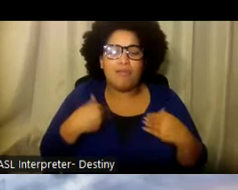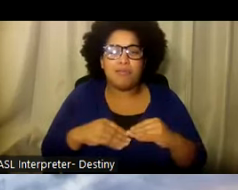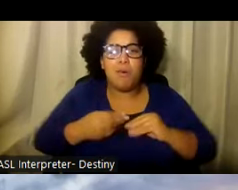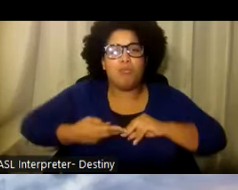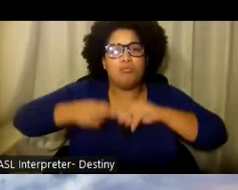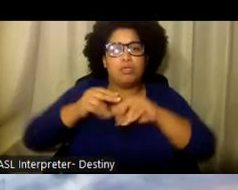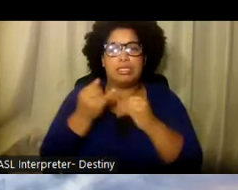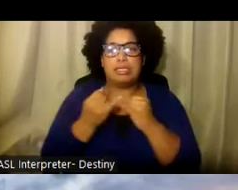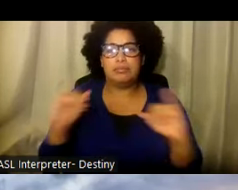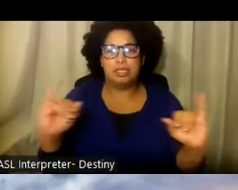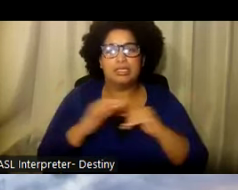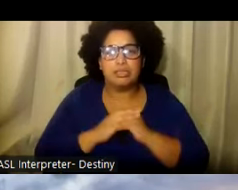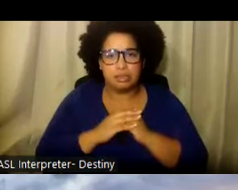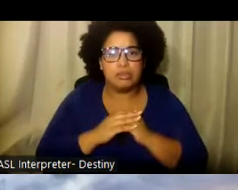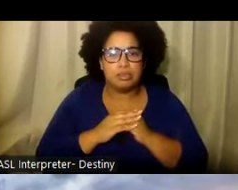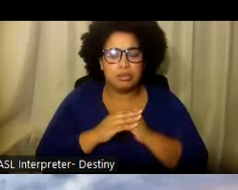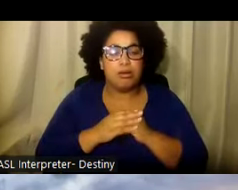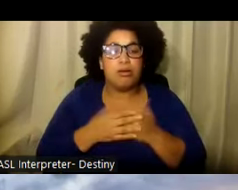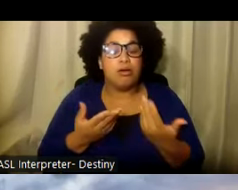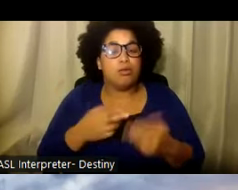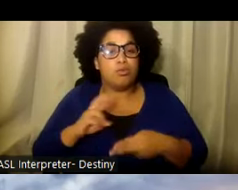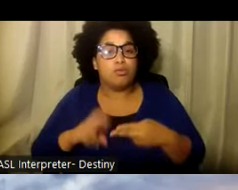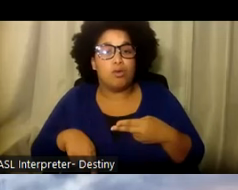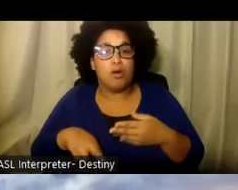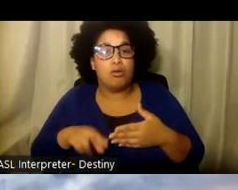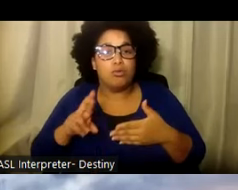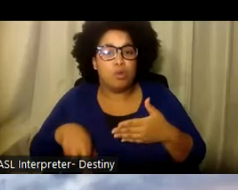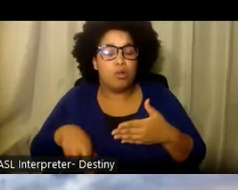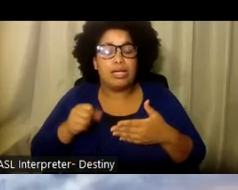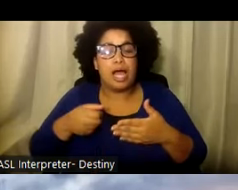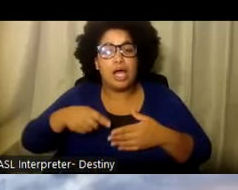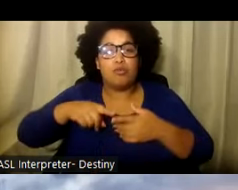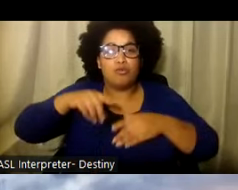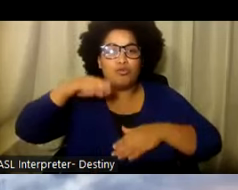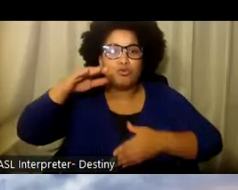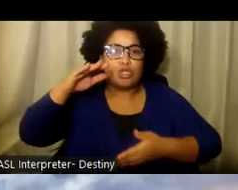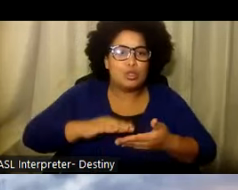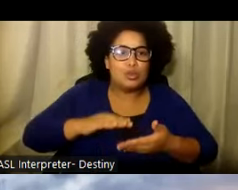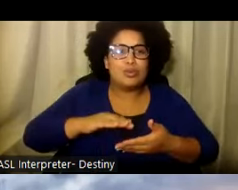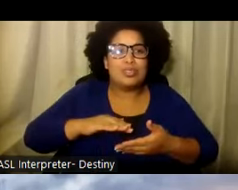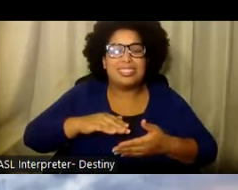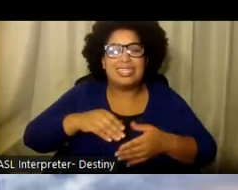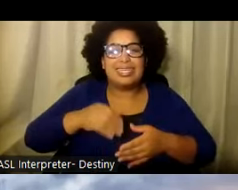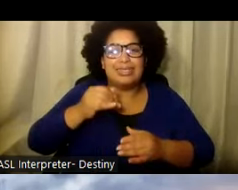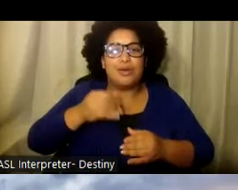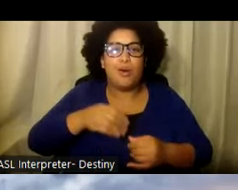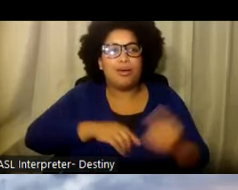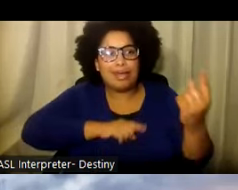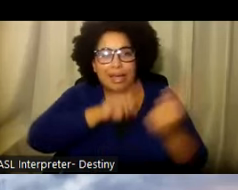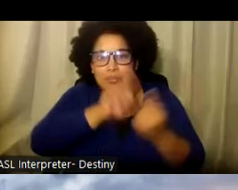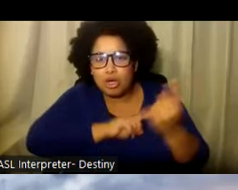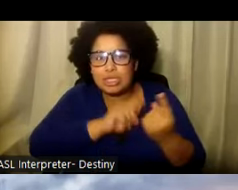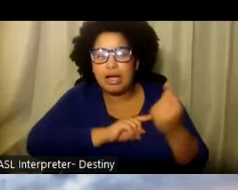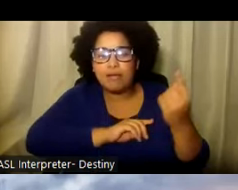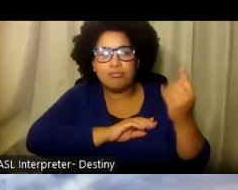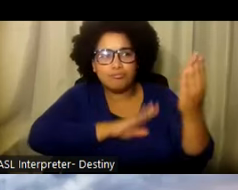independence. And as a result, can reduce reliance on in-person direct supports. This pilot